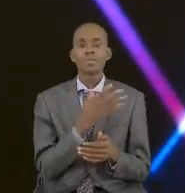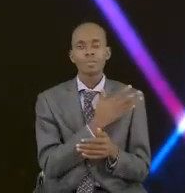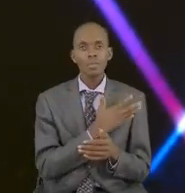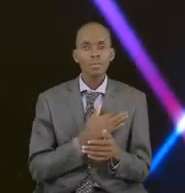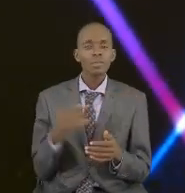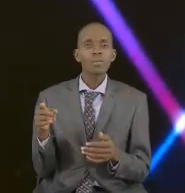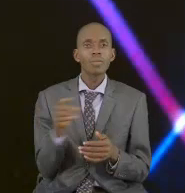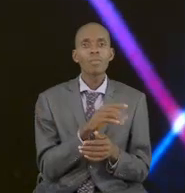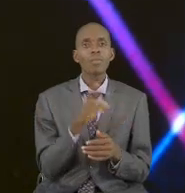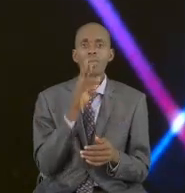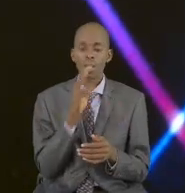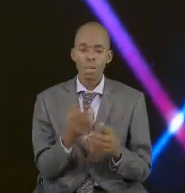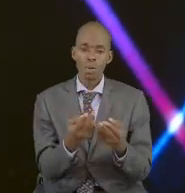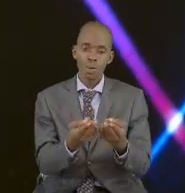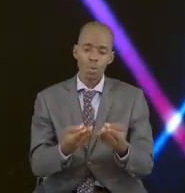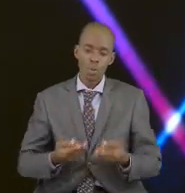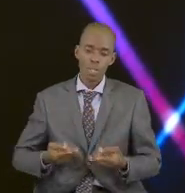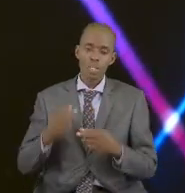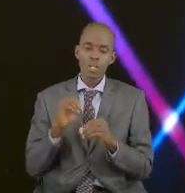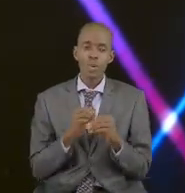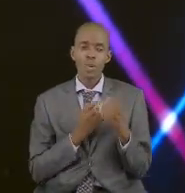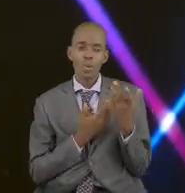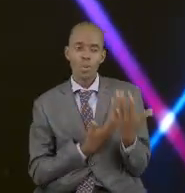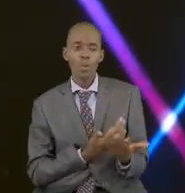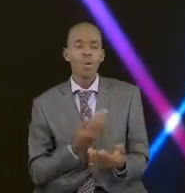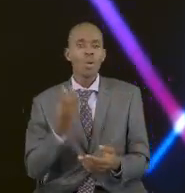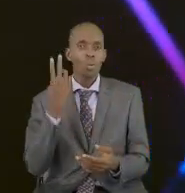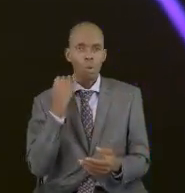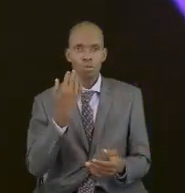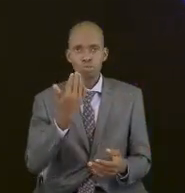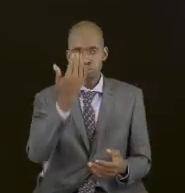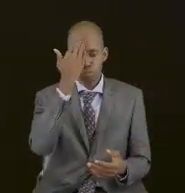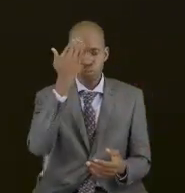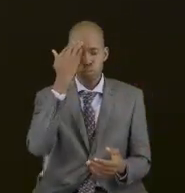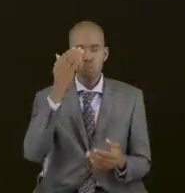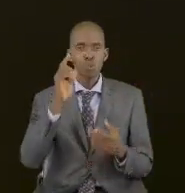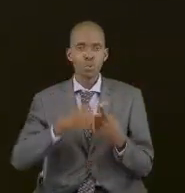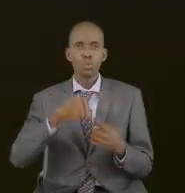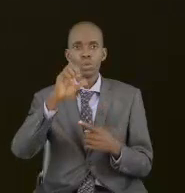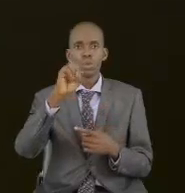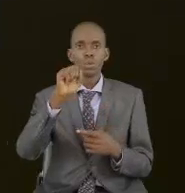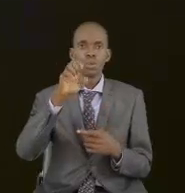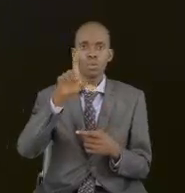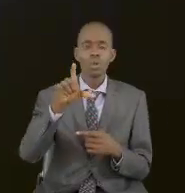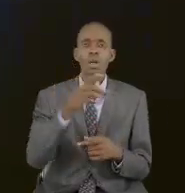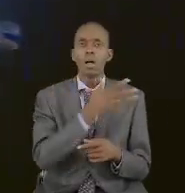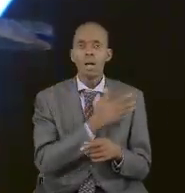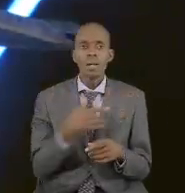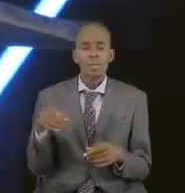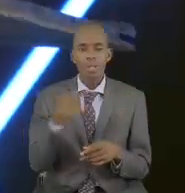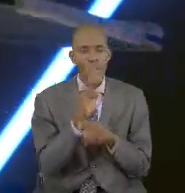their laying in wait was known of Saul, and they watched the gates day